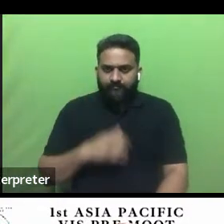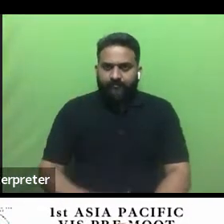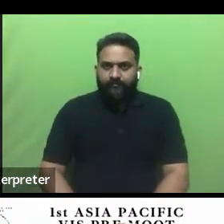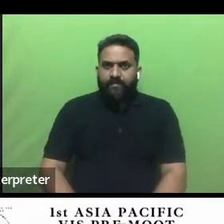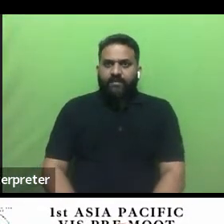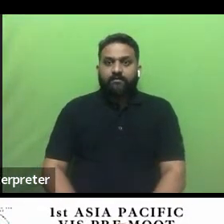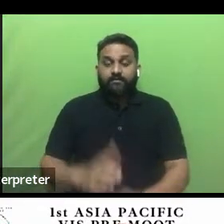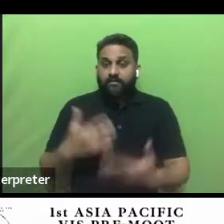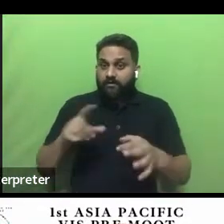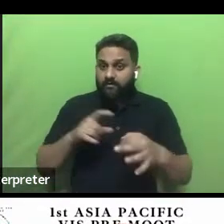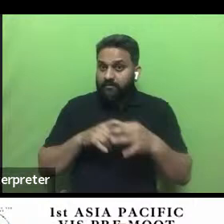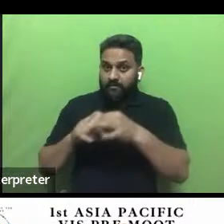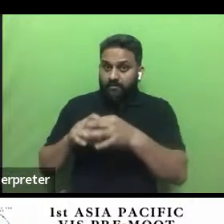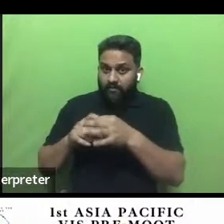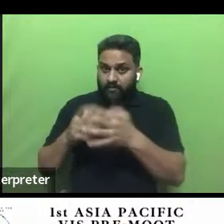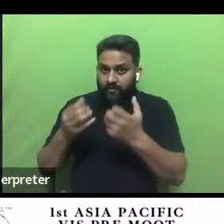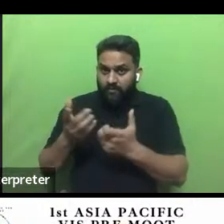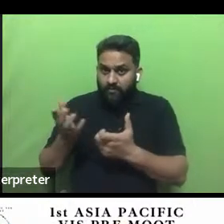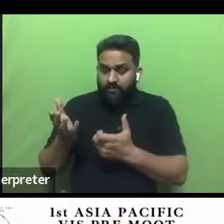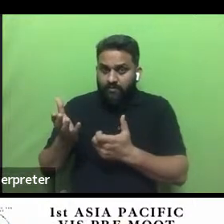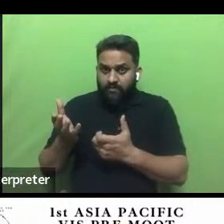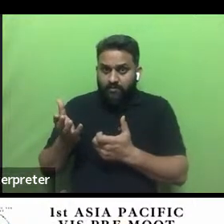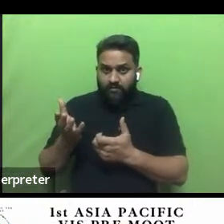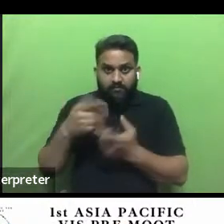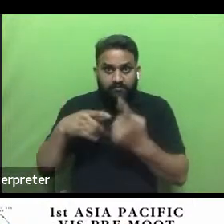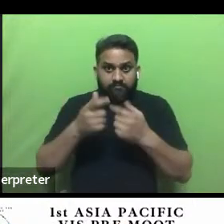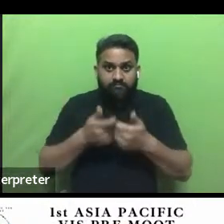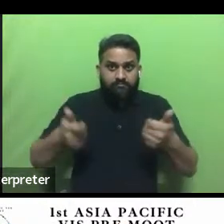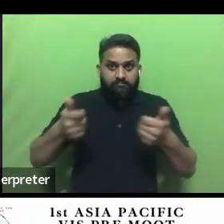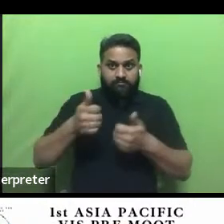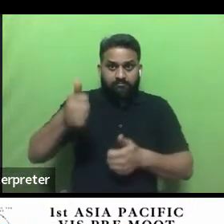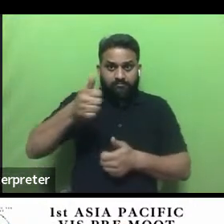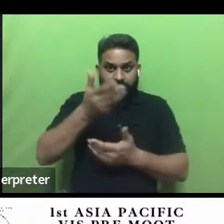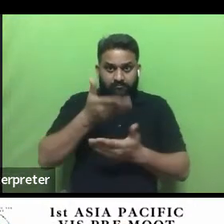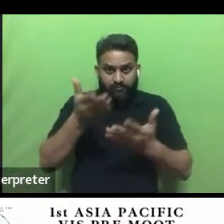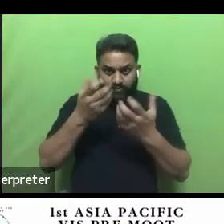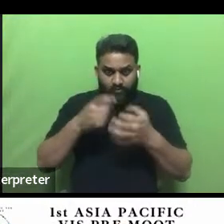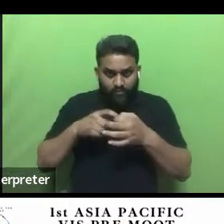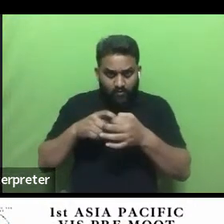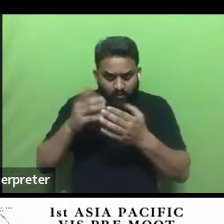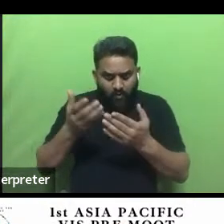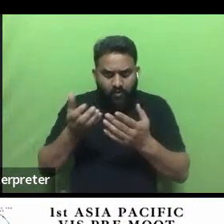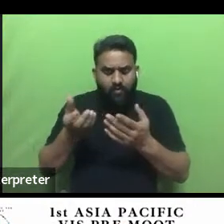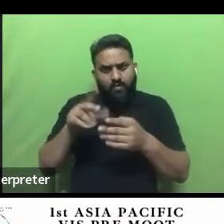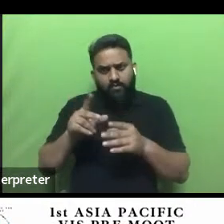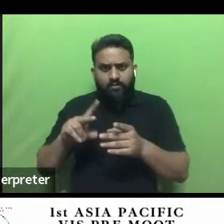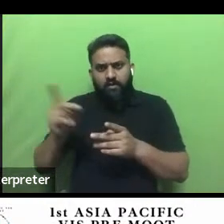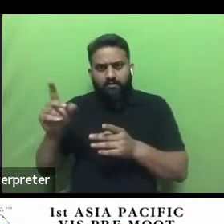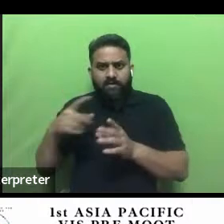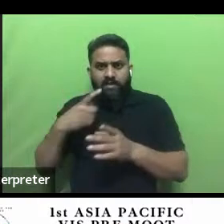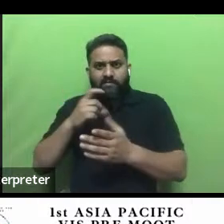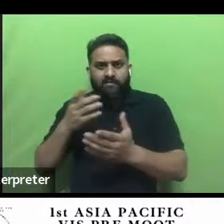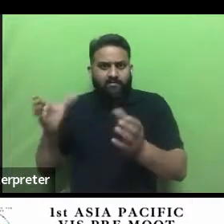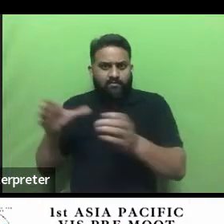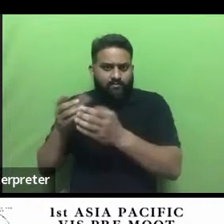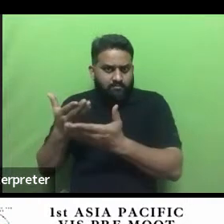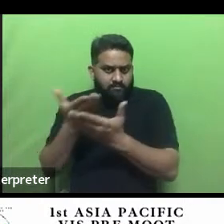Any questions from the tribunal, or should we move to the claimant?